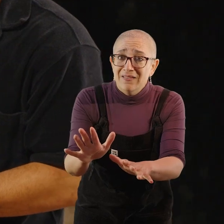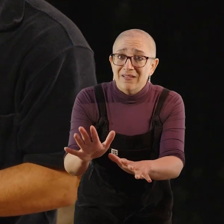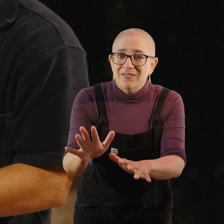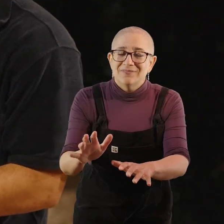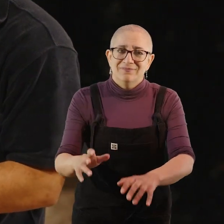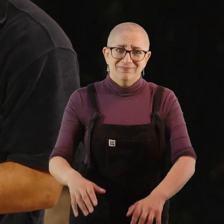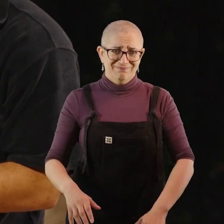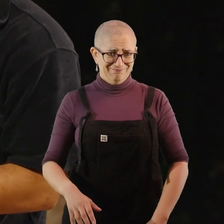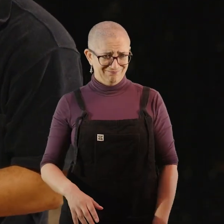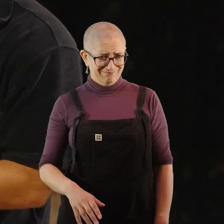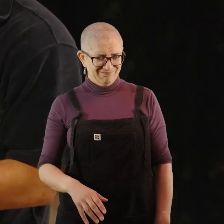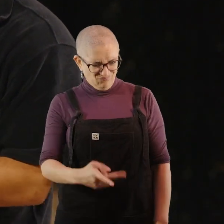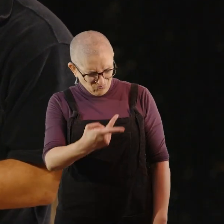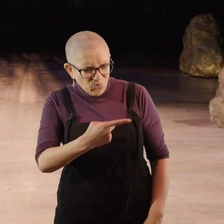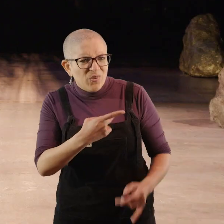We fail.